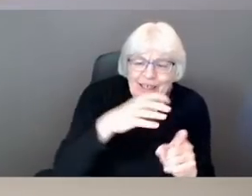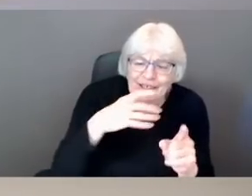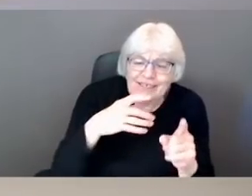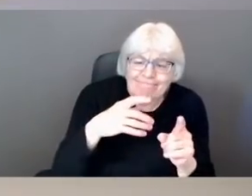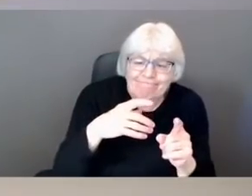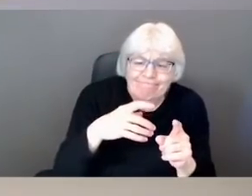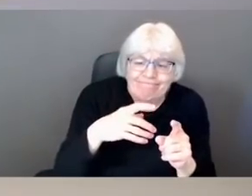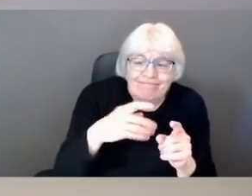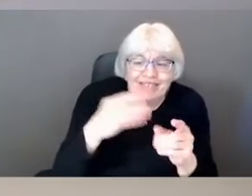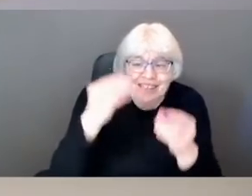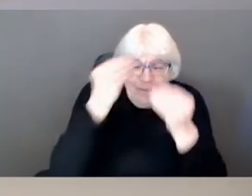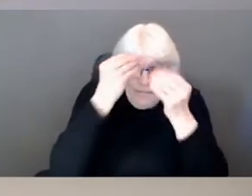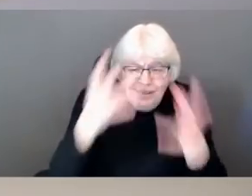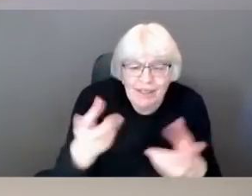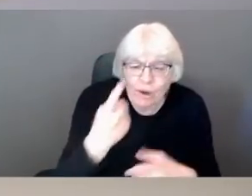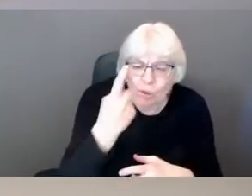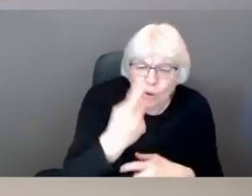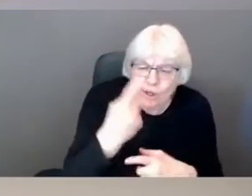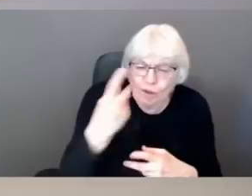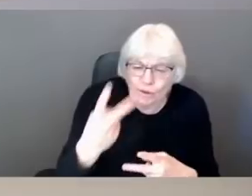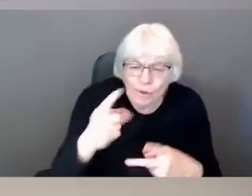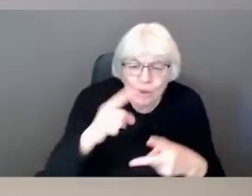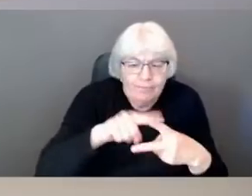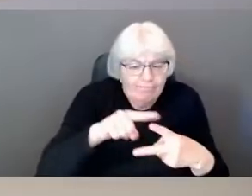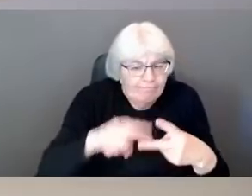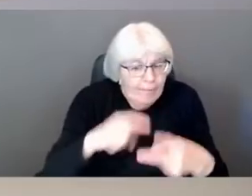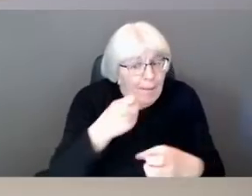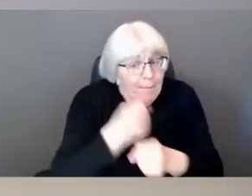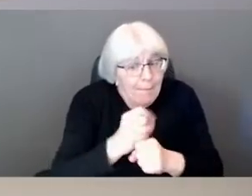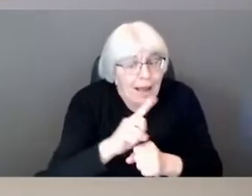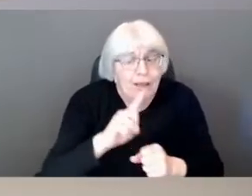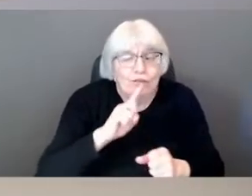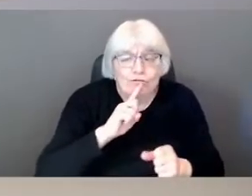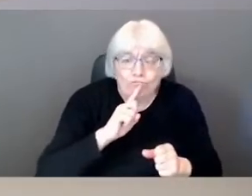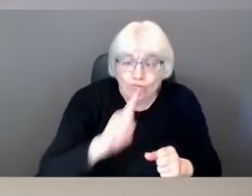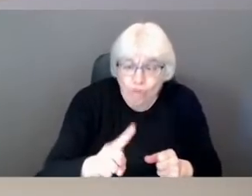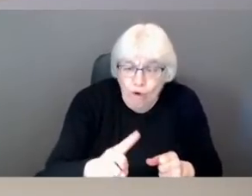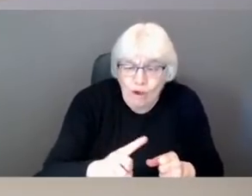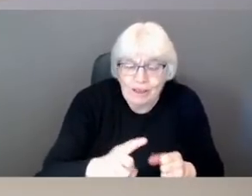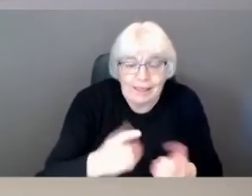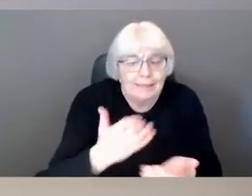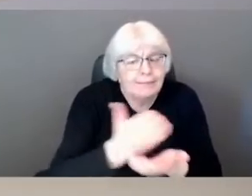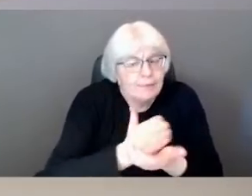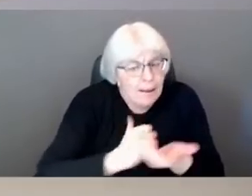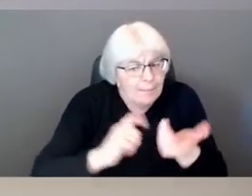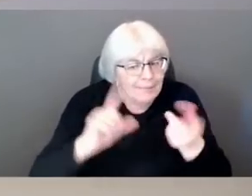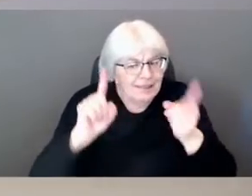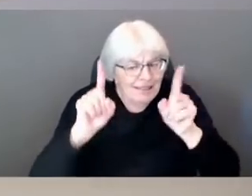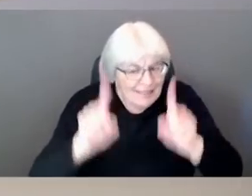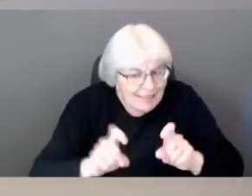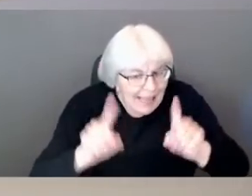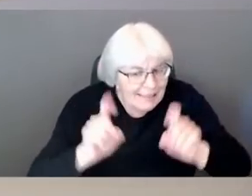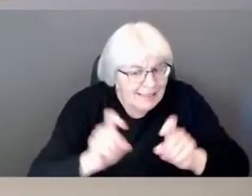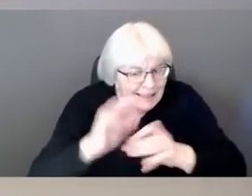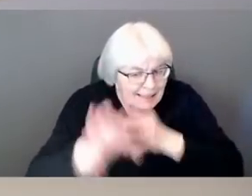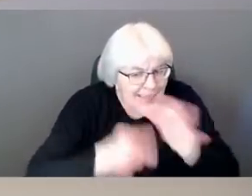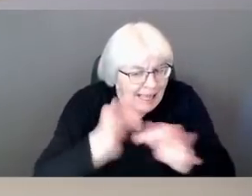think that making sure that there's some testing availability in that region is really important,